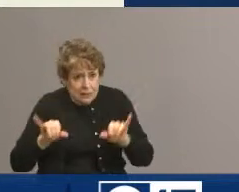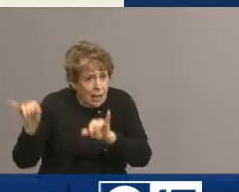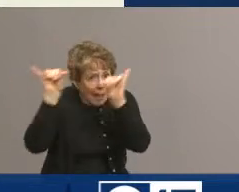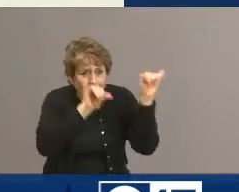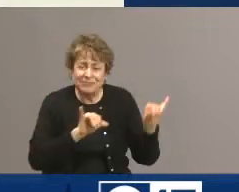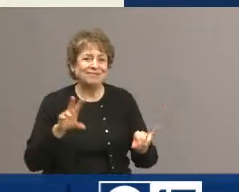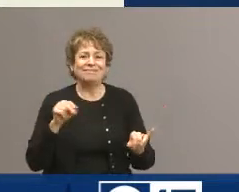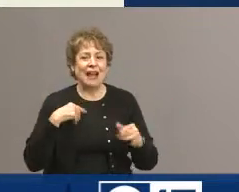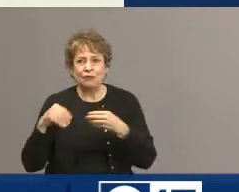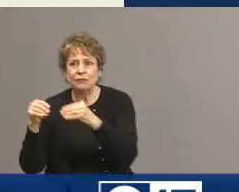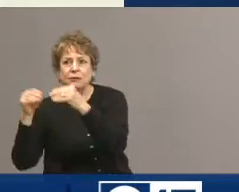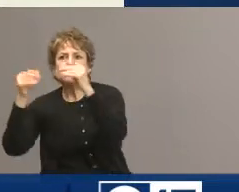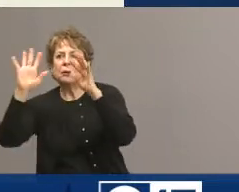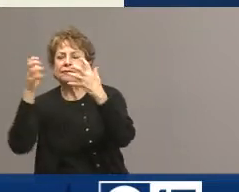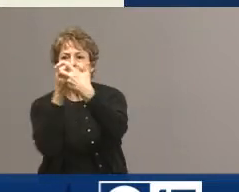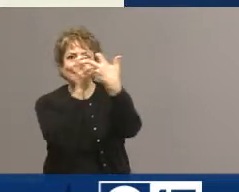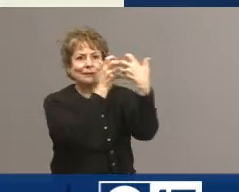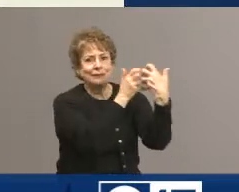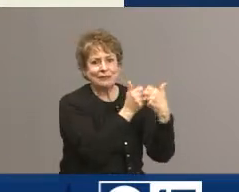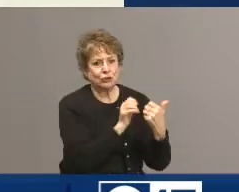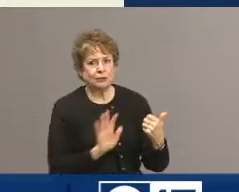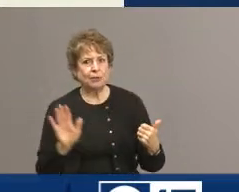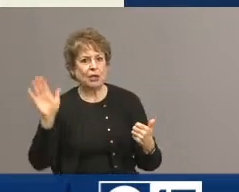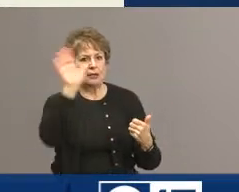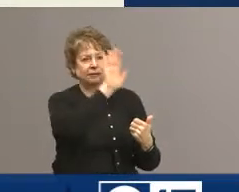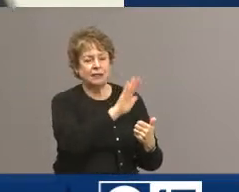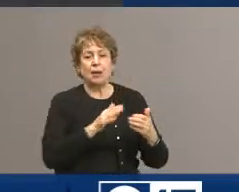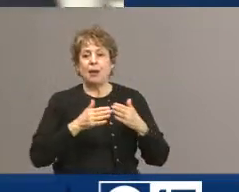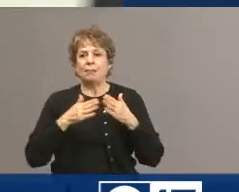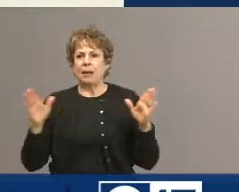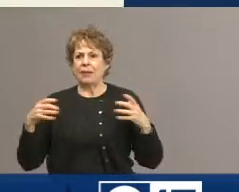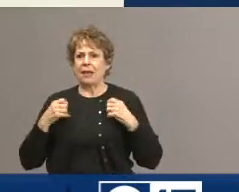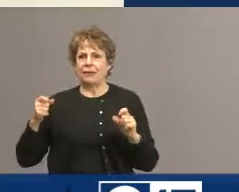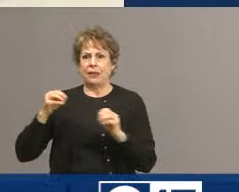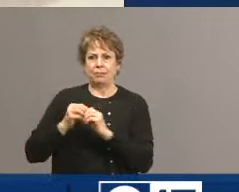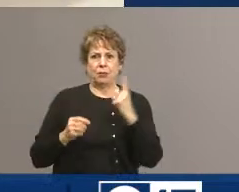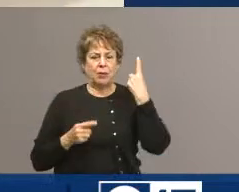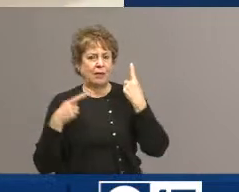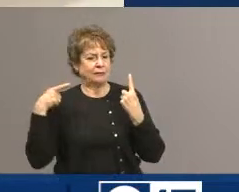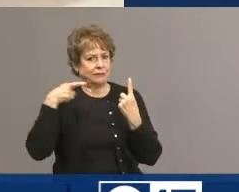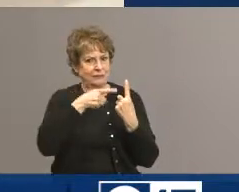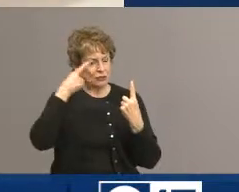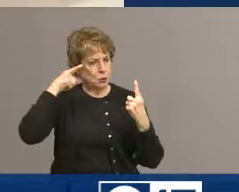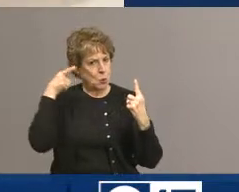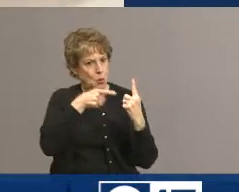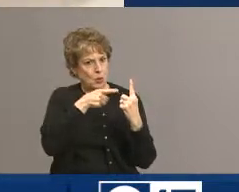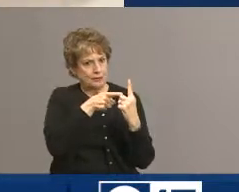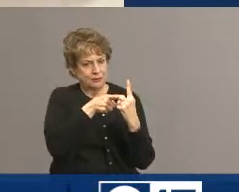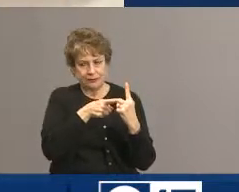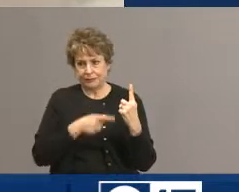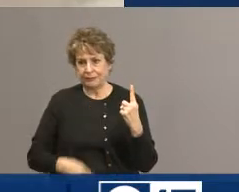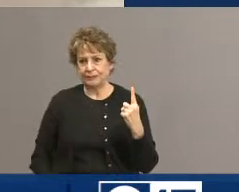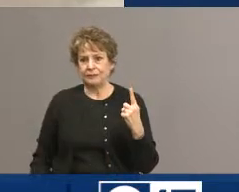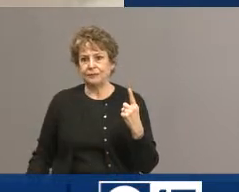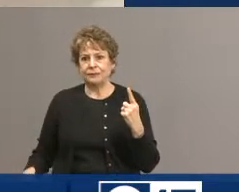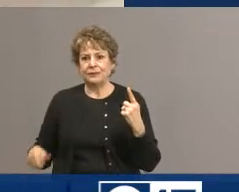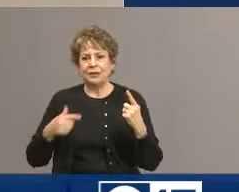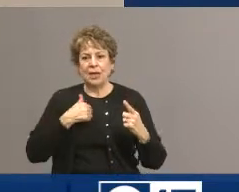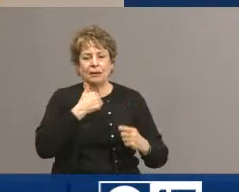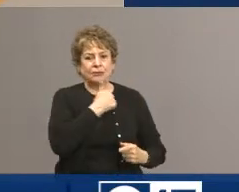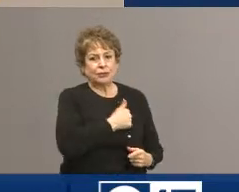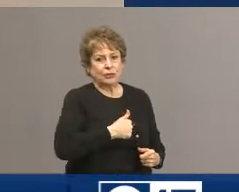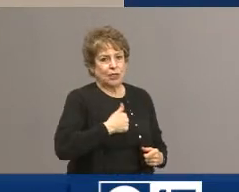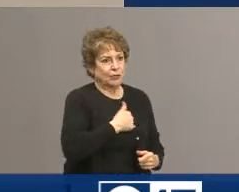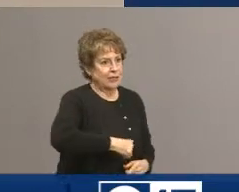I apologize for putting you on the spot, but Dr. Christ, did you lobby your boss here to require or to allow